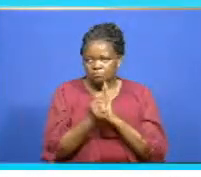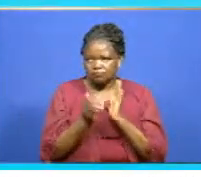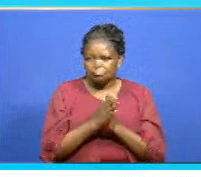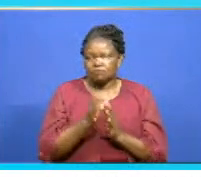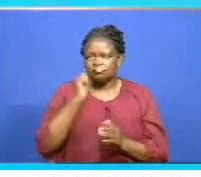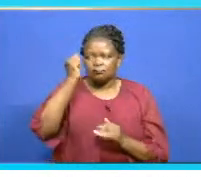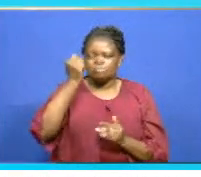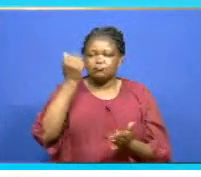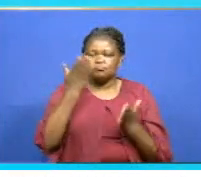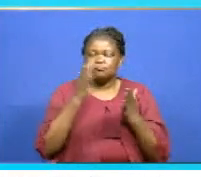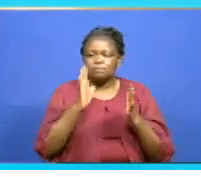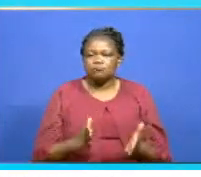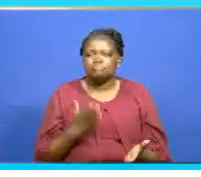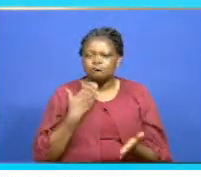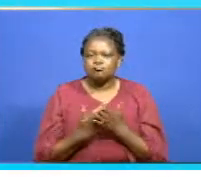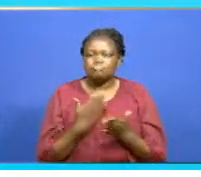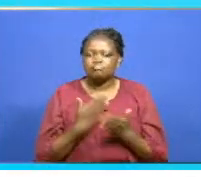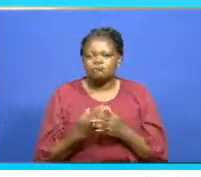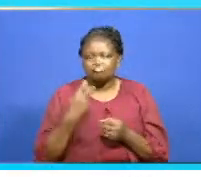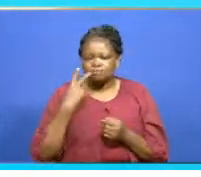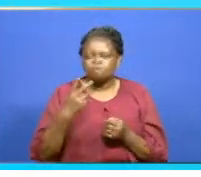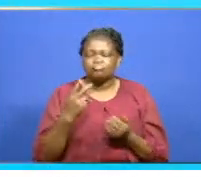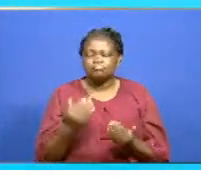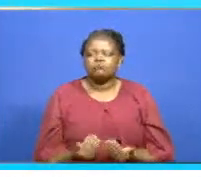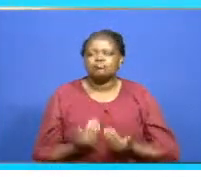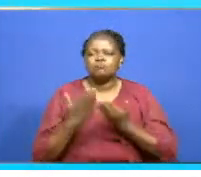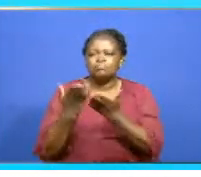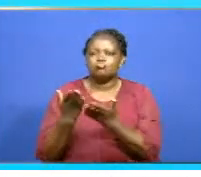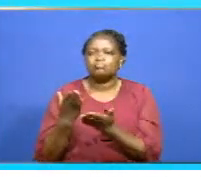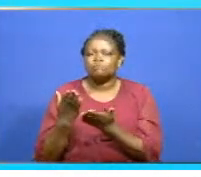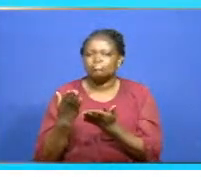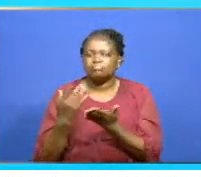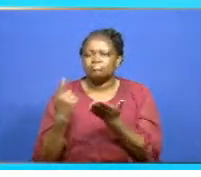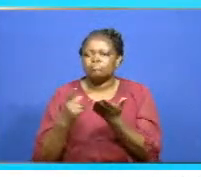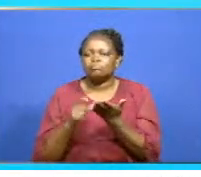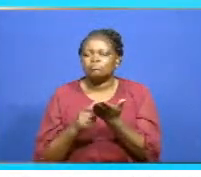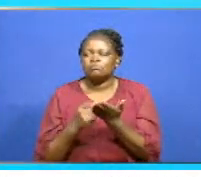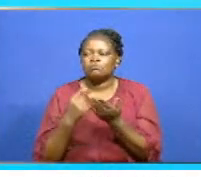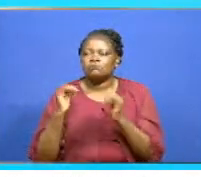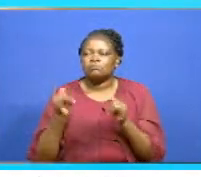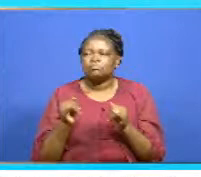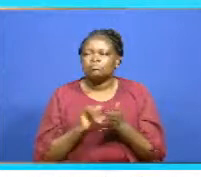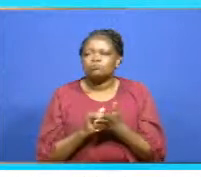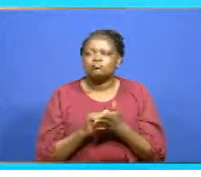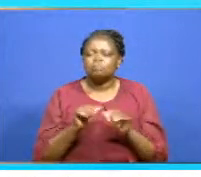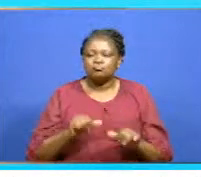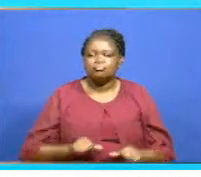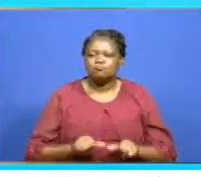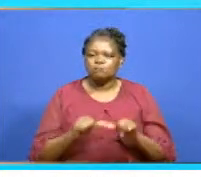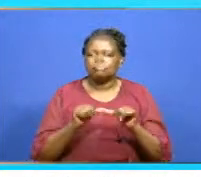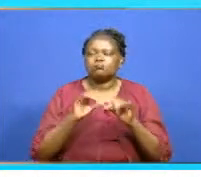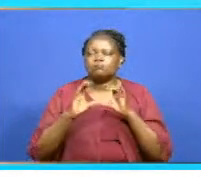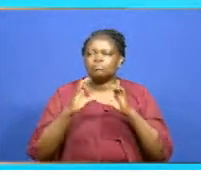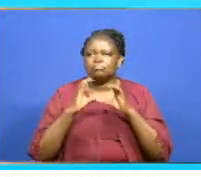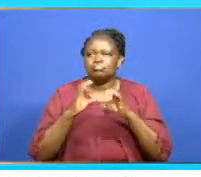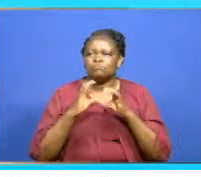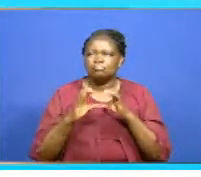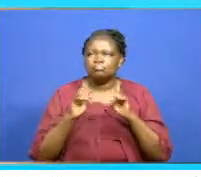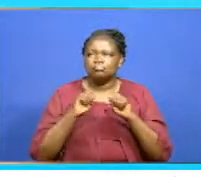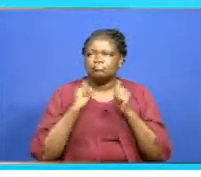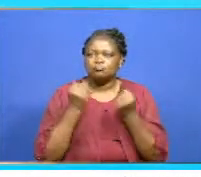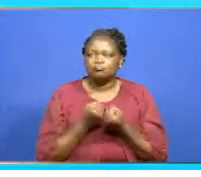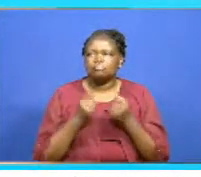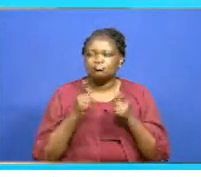much for watching. I'm handing over the baton to Tamrini so that we may continue the conversation on social